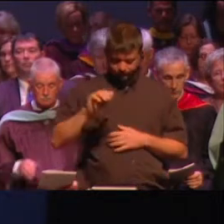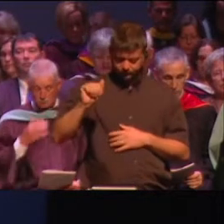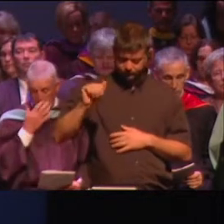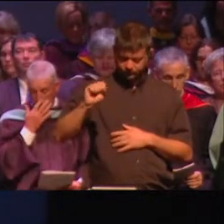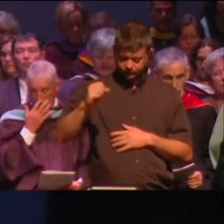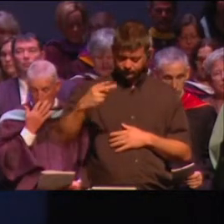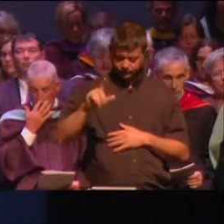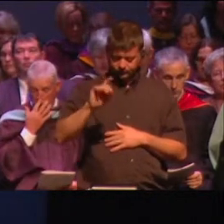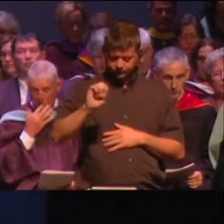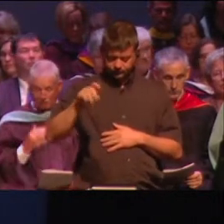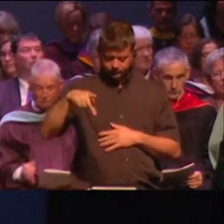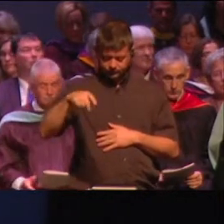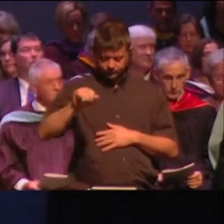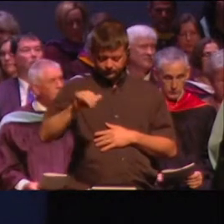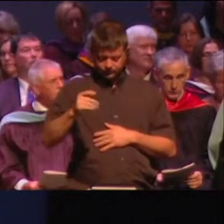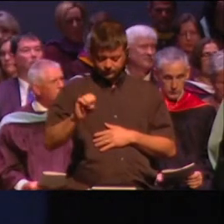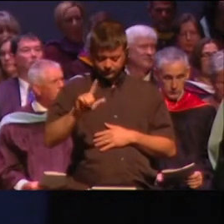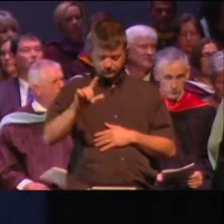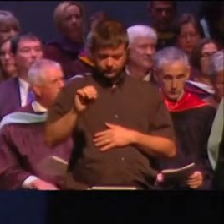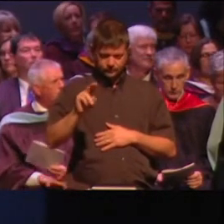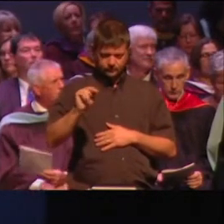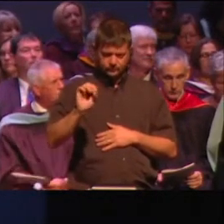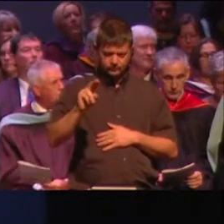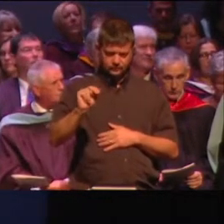Ashley Paige London.